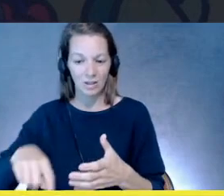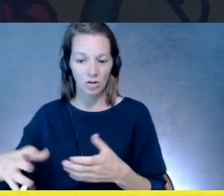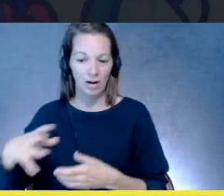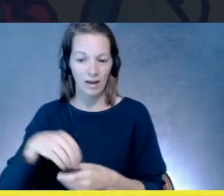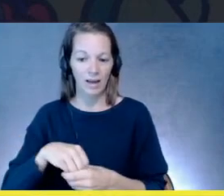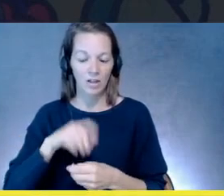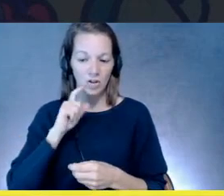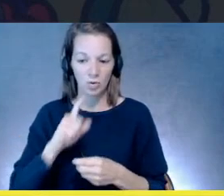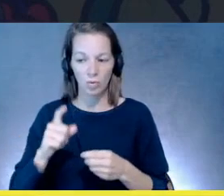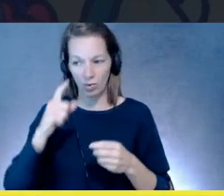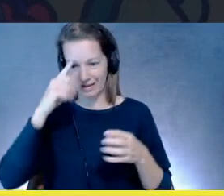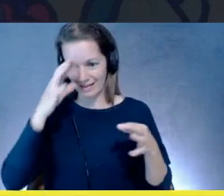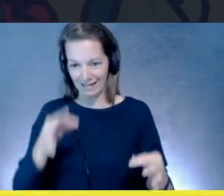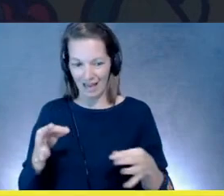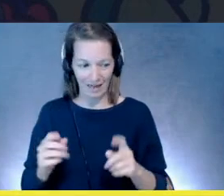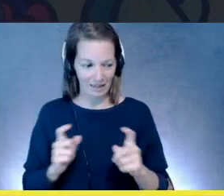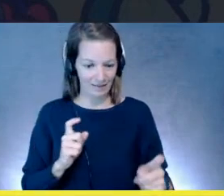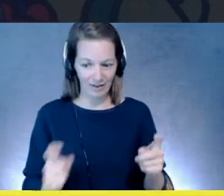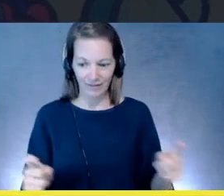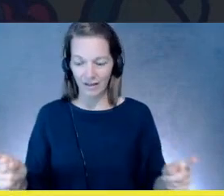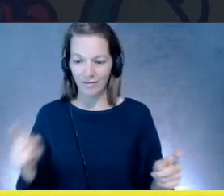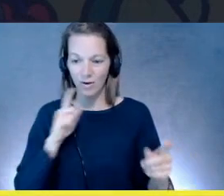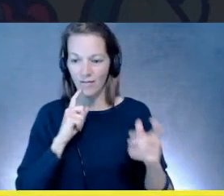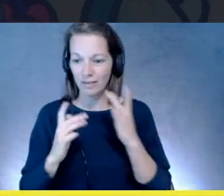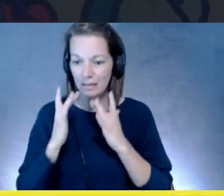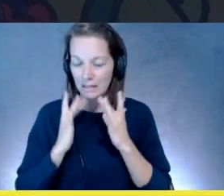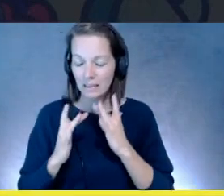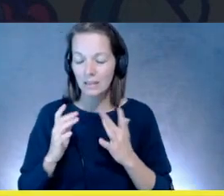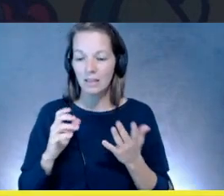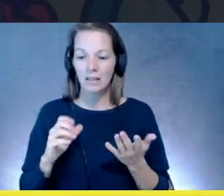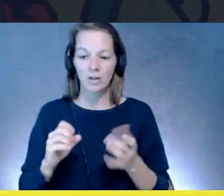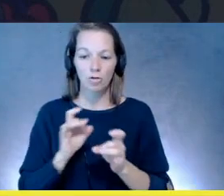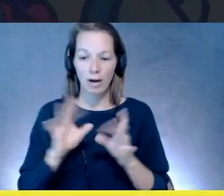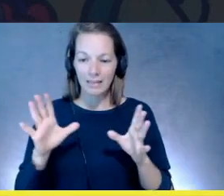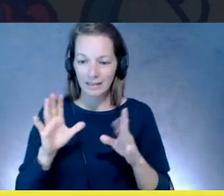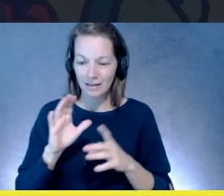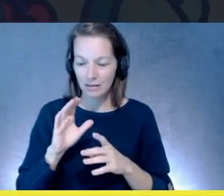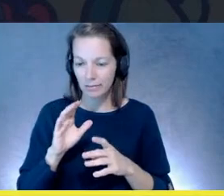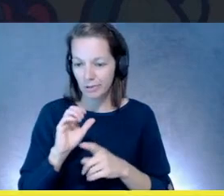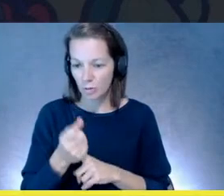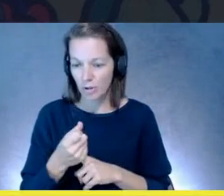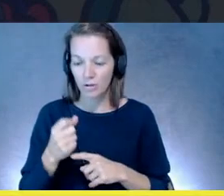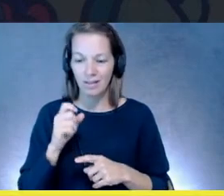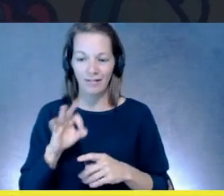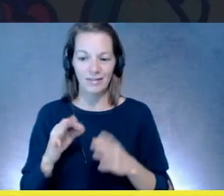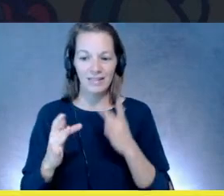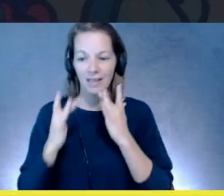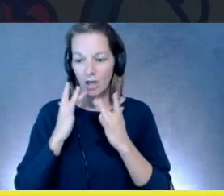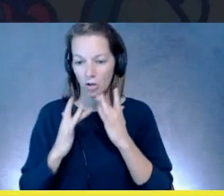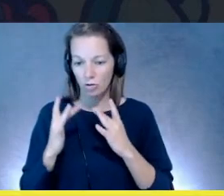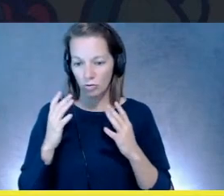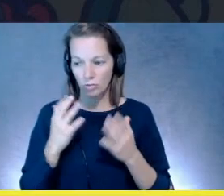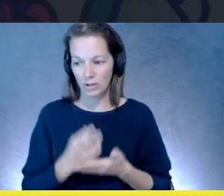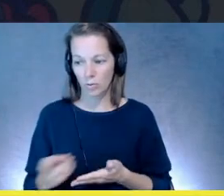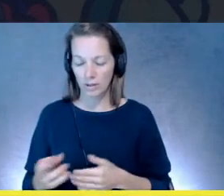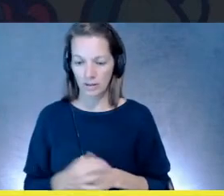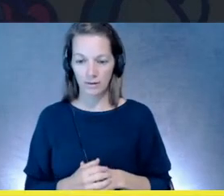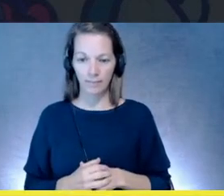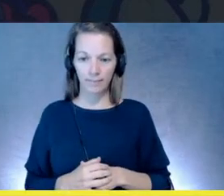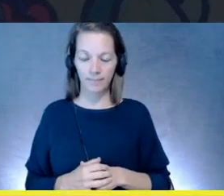rationing pursuant to crisis standards of care and other activities involving scarce resource allocation. Next slide.